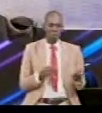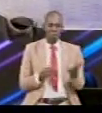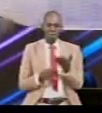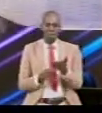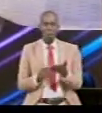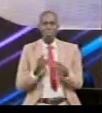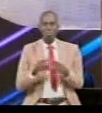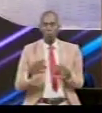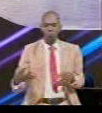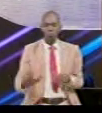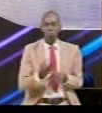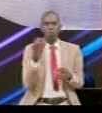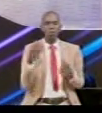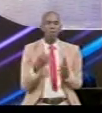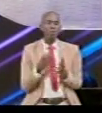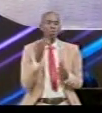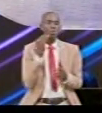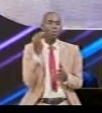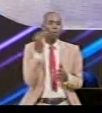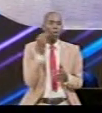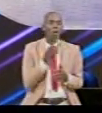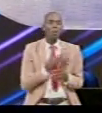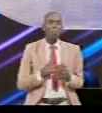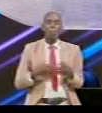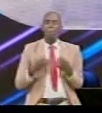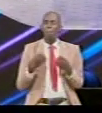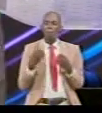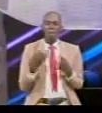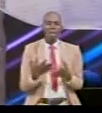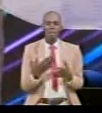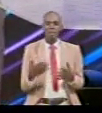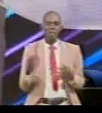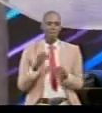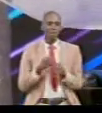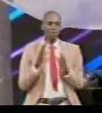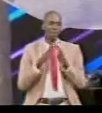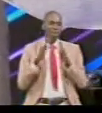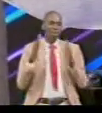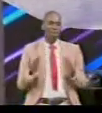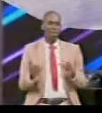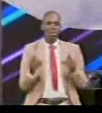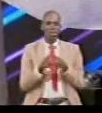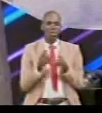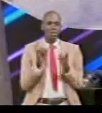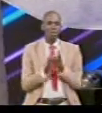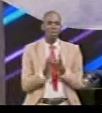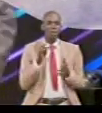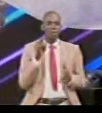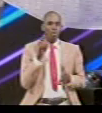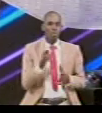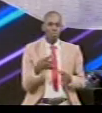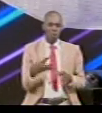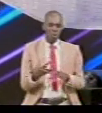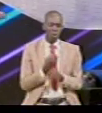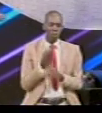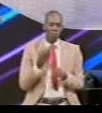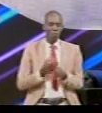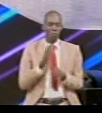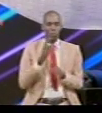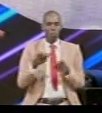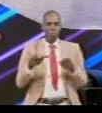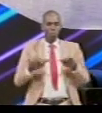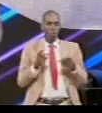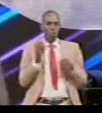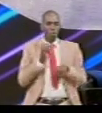it home. And you, a lot of things in your house like that, you have taken from your office, from your place of work. Thou